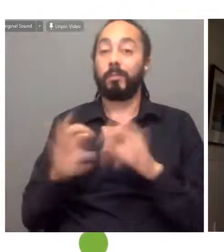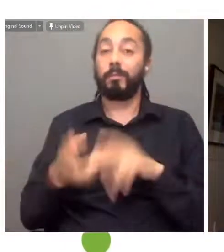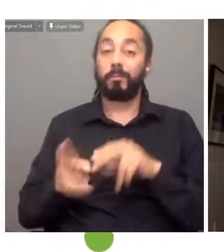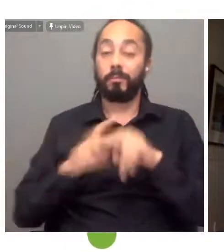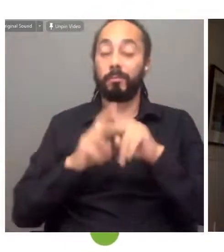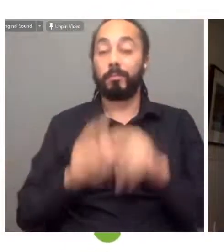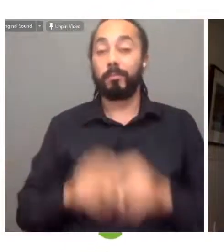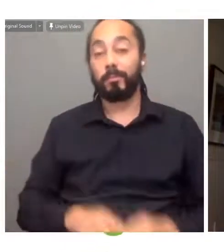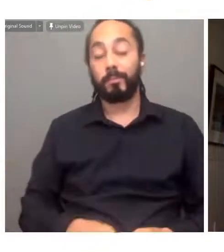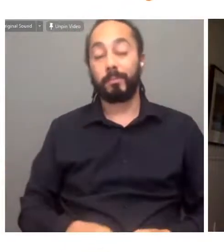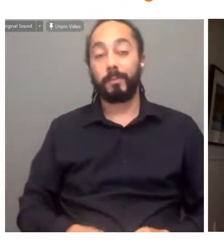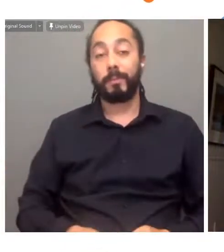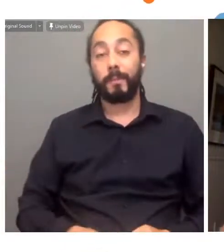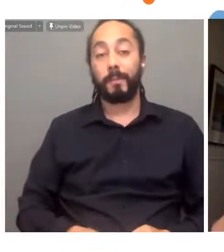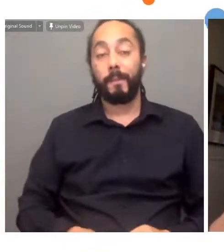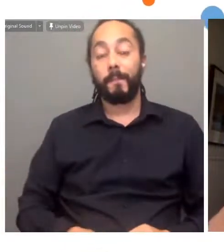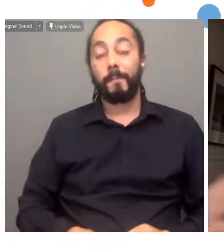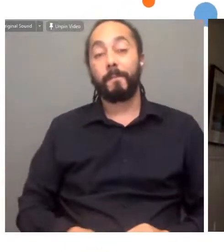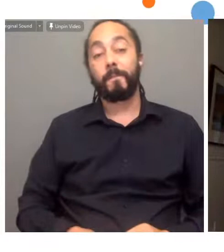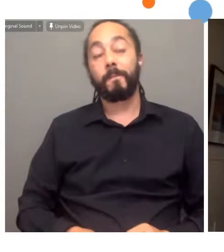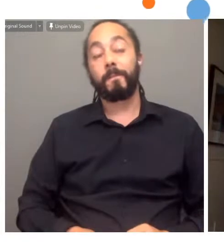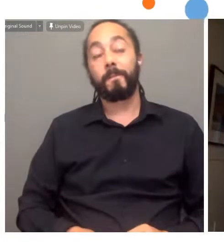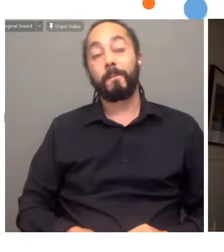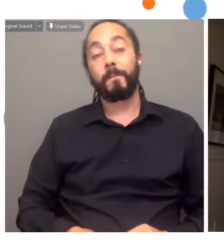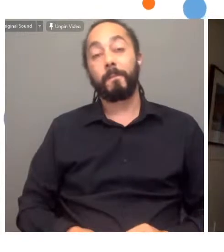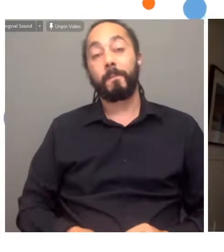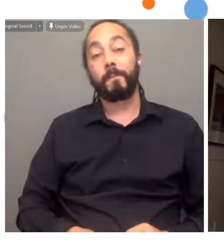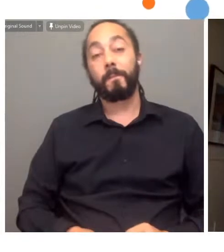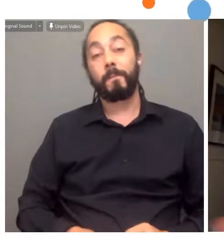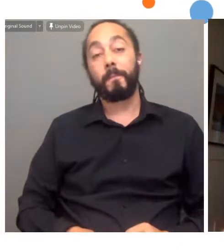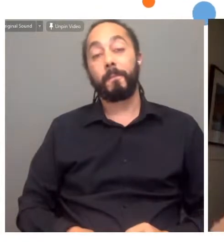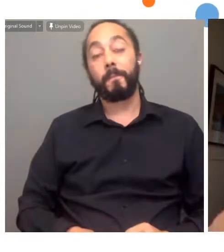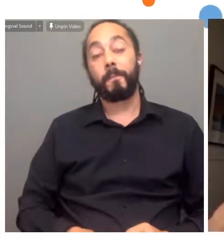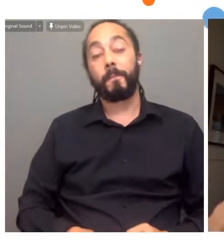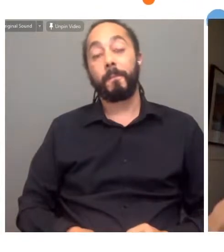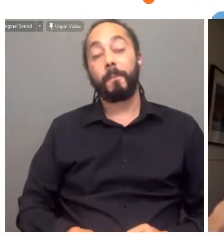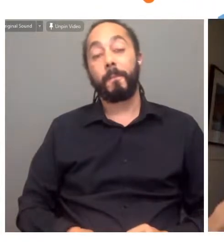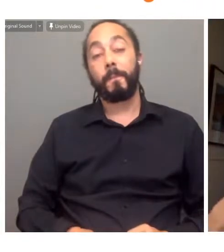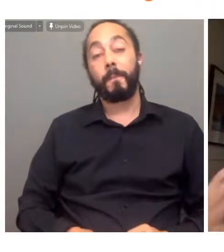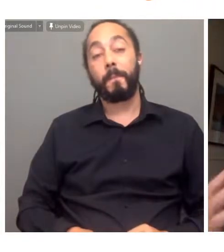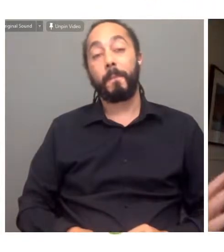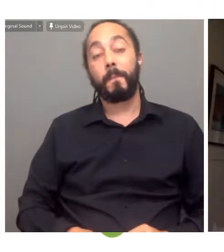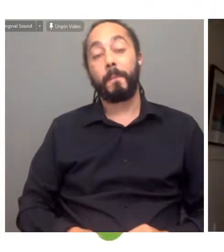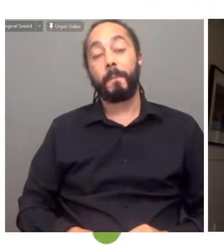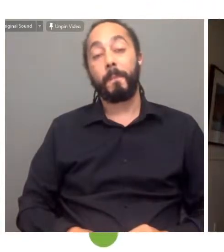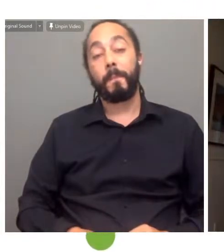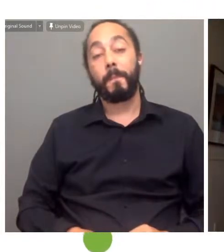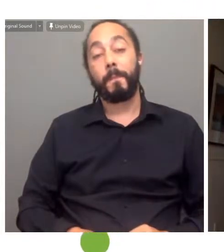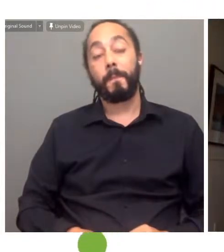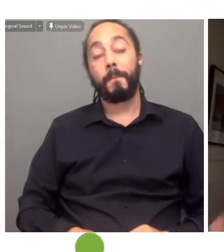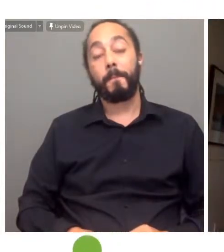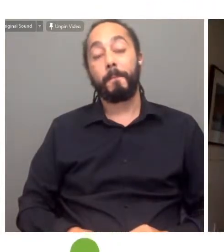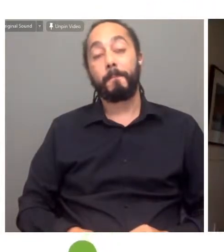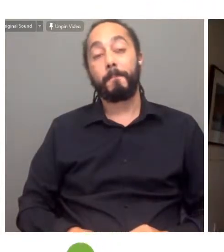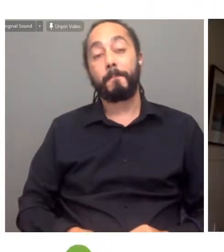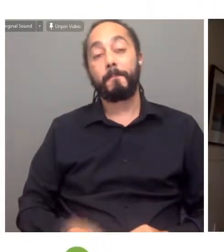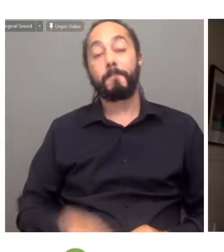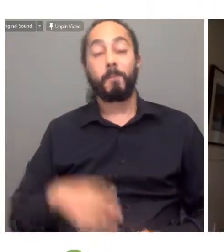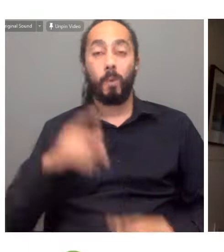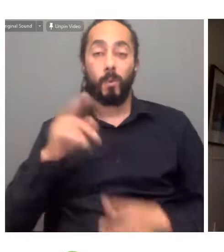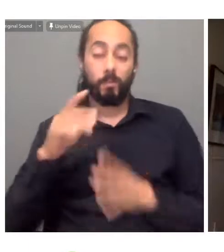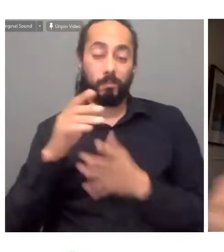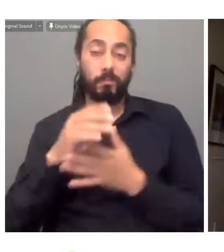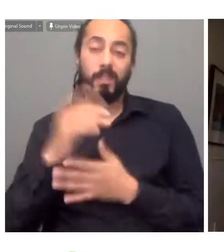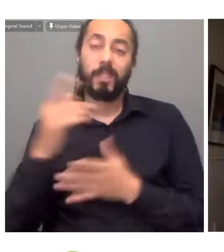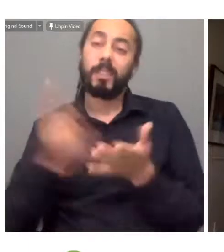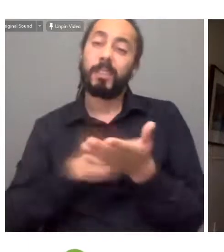well. There's this tendency to go above and beyond the call of duty, and so many of us are adapting and working